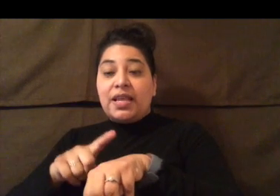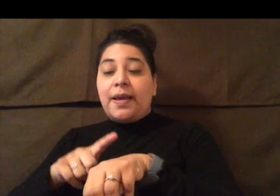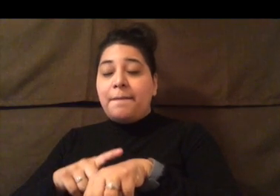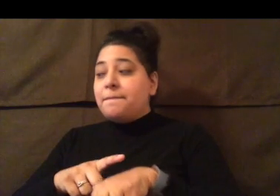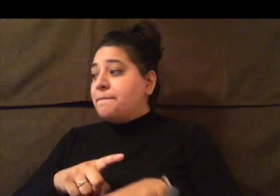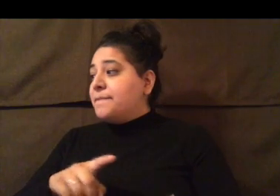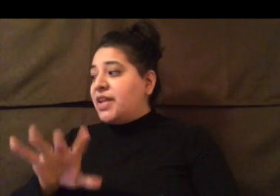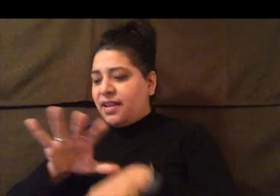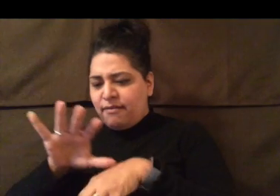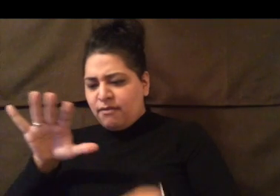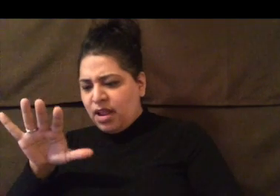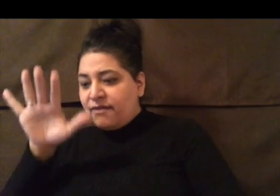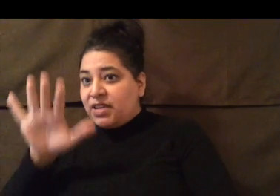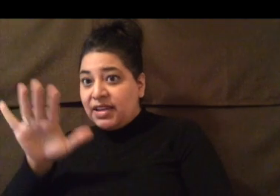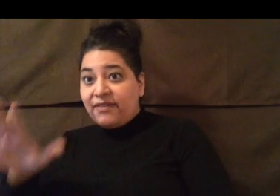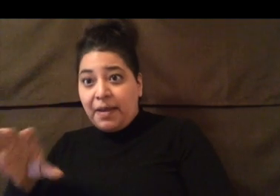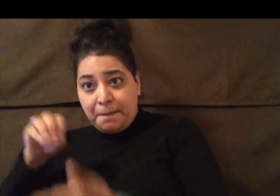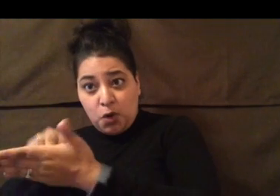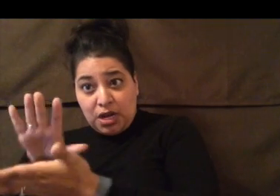Our end time,